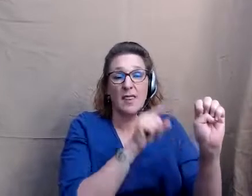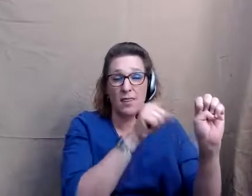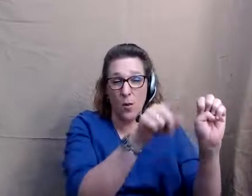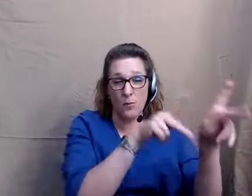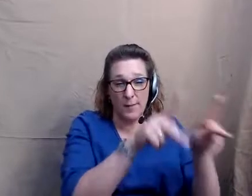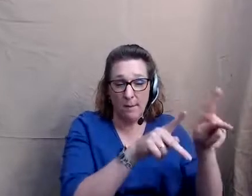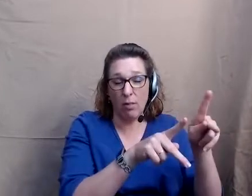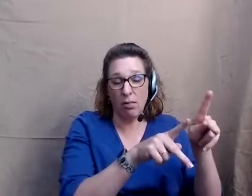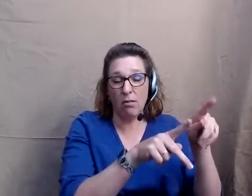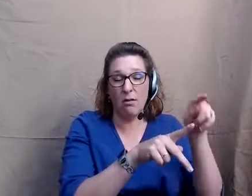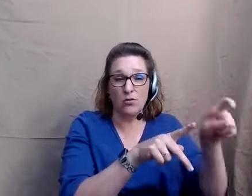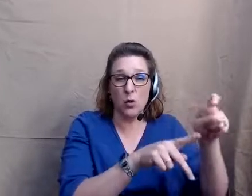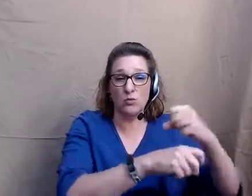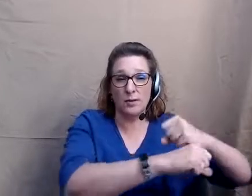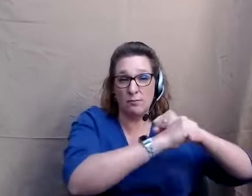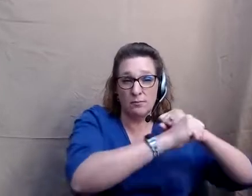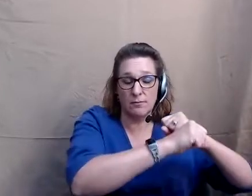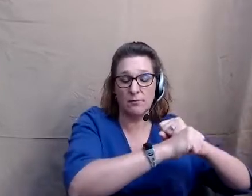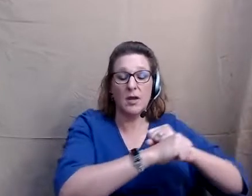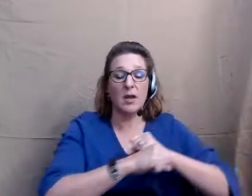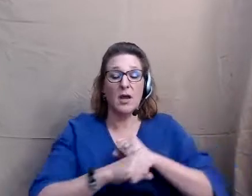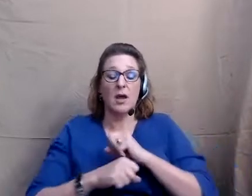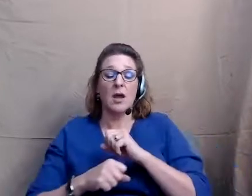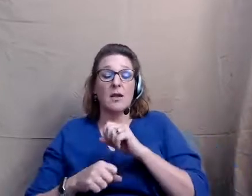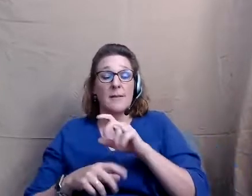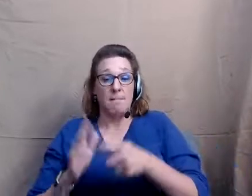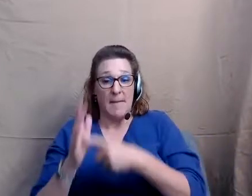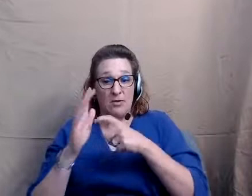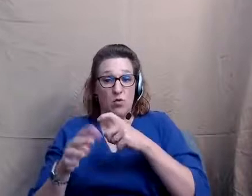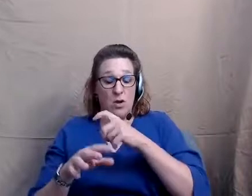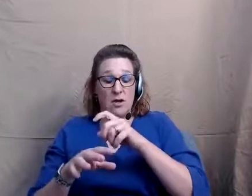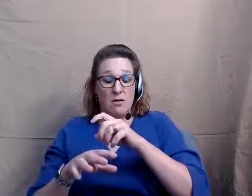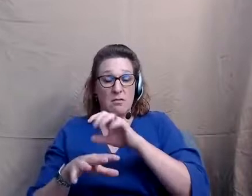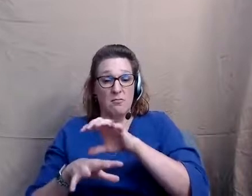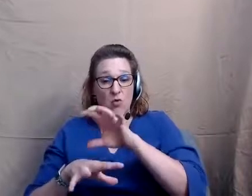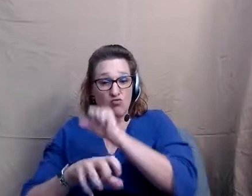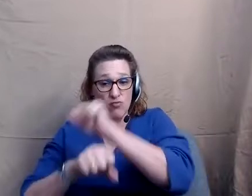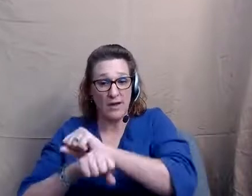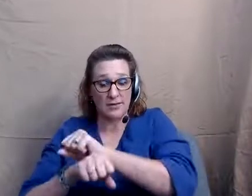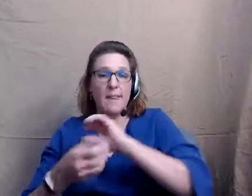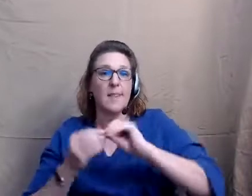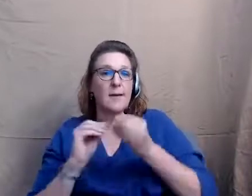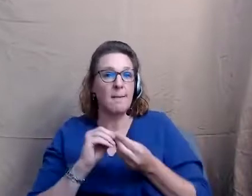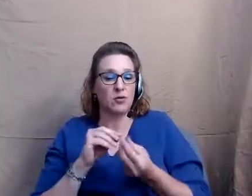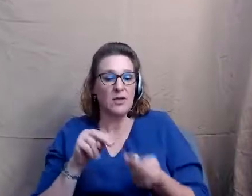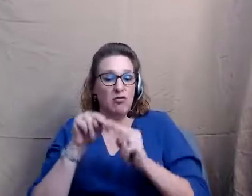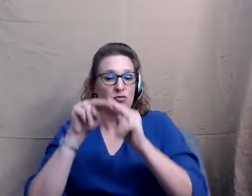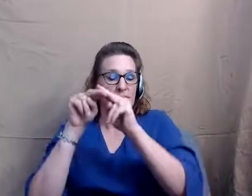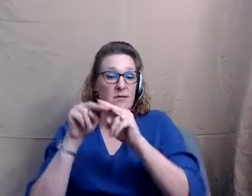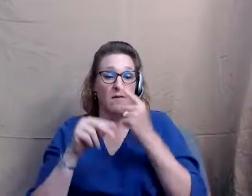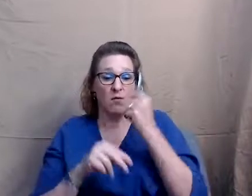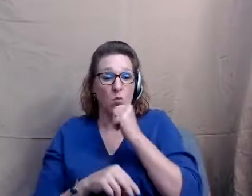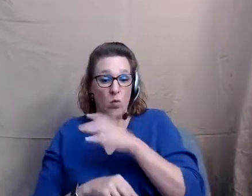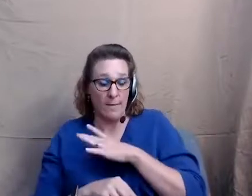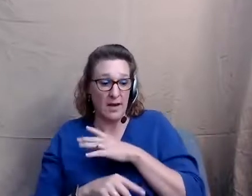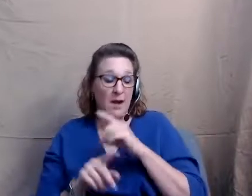the passage of mandatory arrest laws, rates of violence went up. They went up for women, both in single arrests and